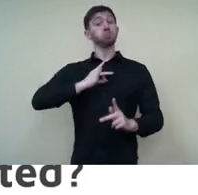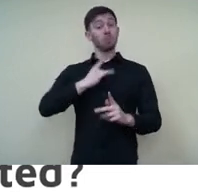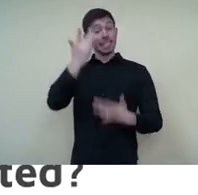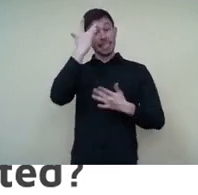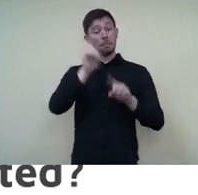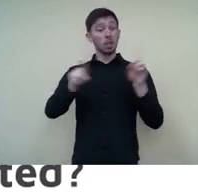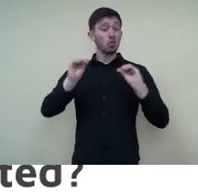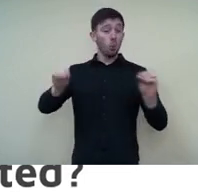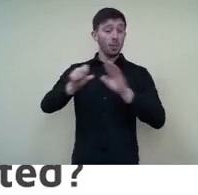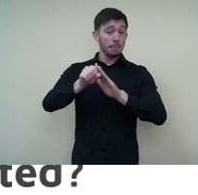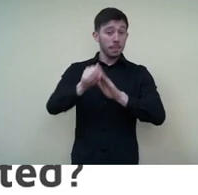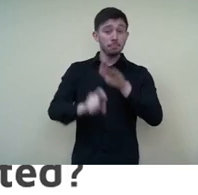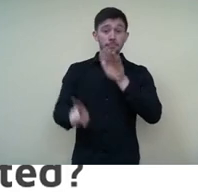are.